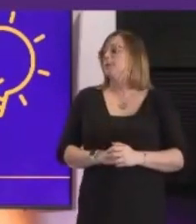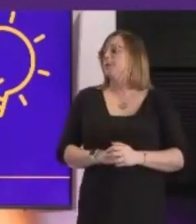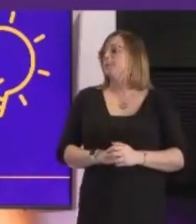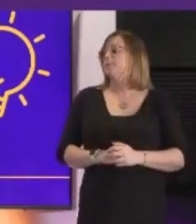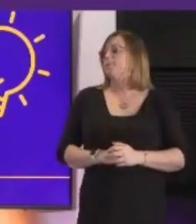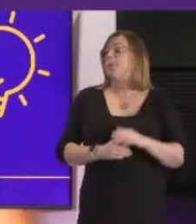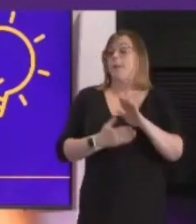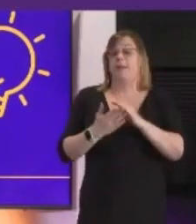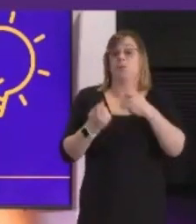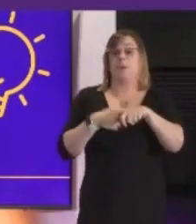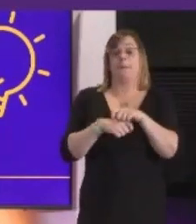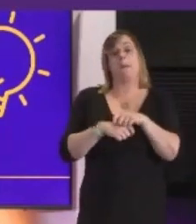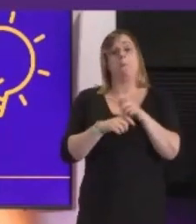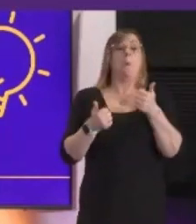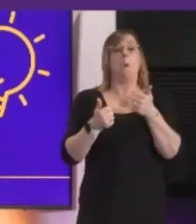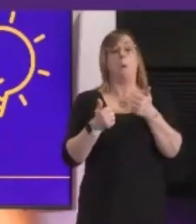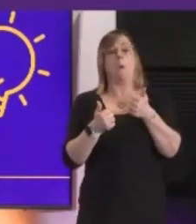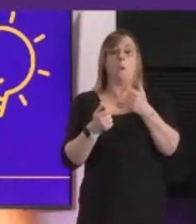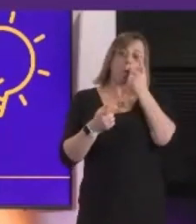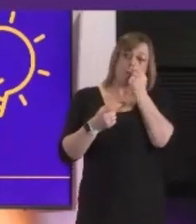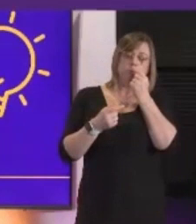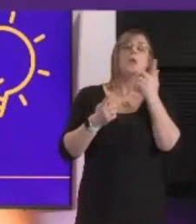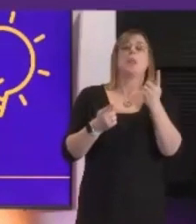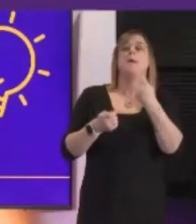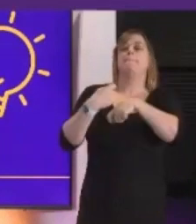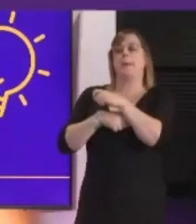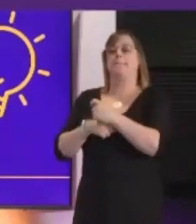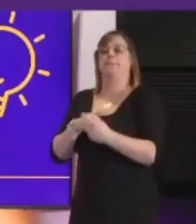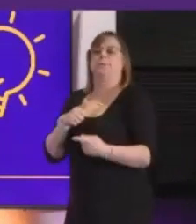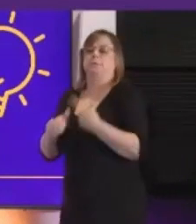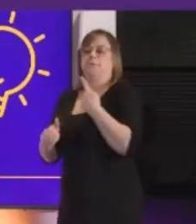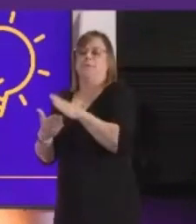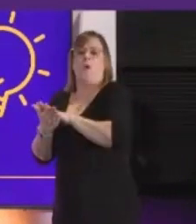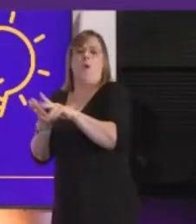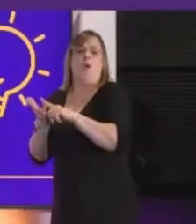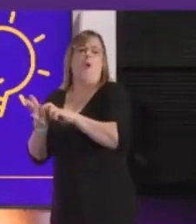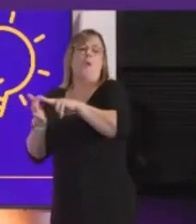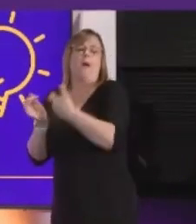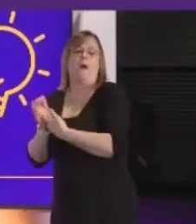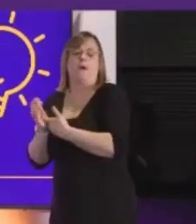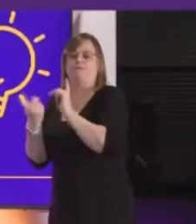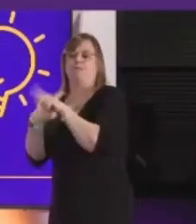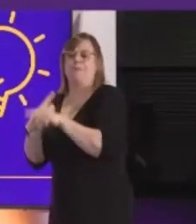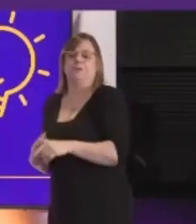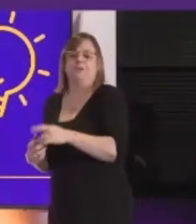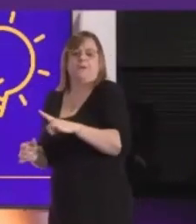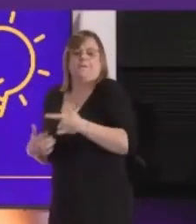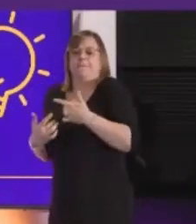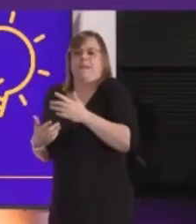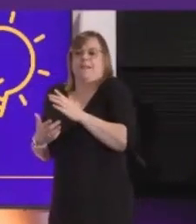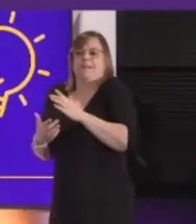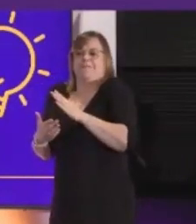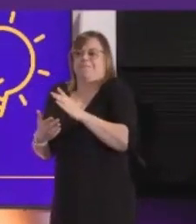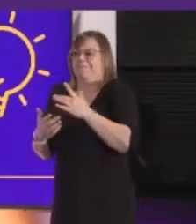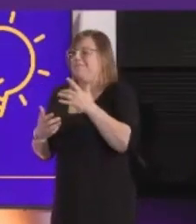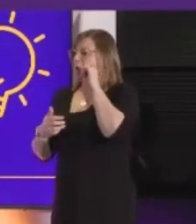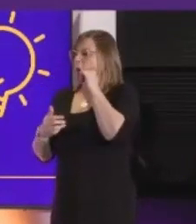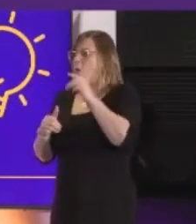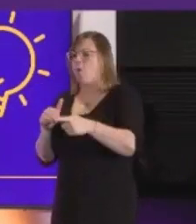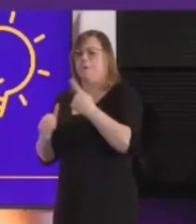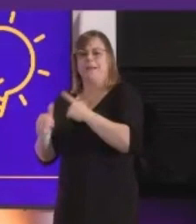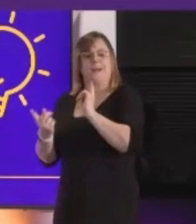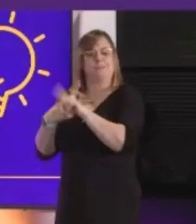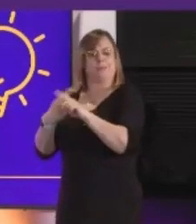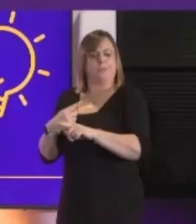then we can become confident in it, and then that leads to a Homer response. So we can then do it automatically, and we don't need to think about it. But I do think it starts